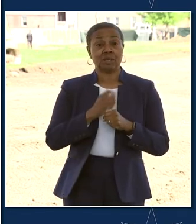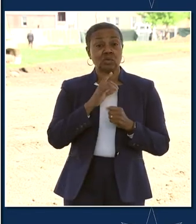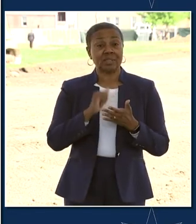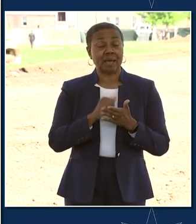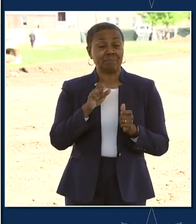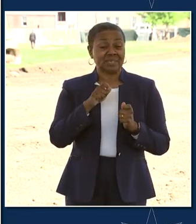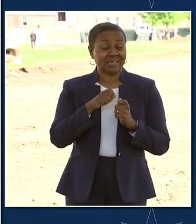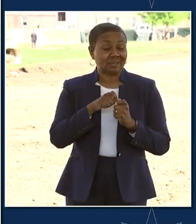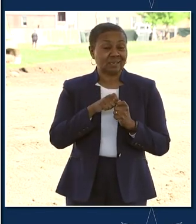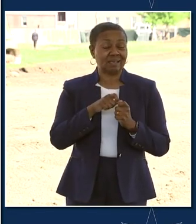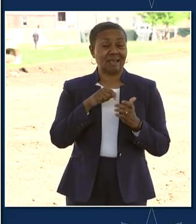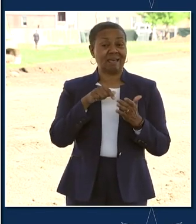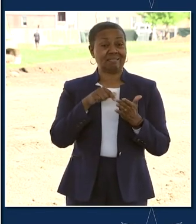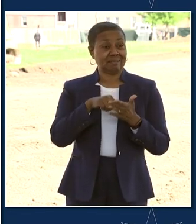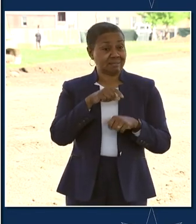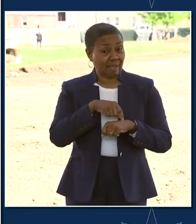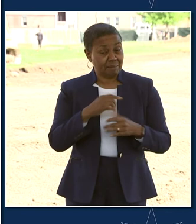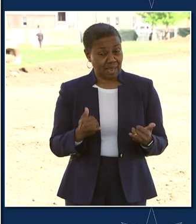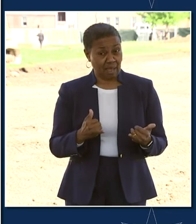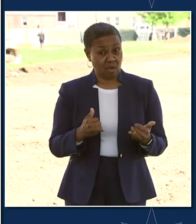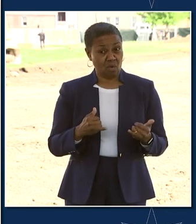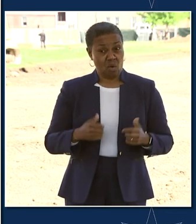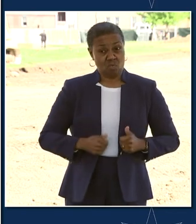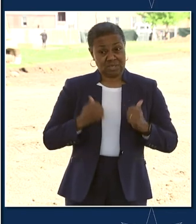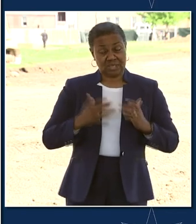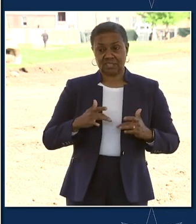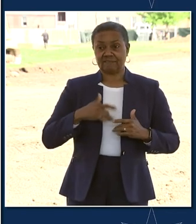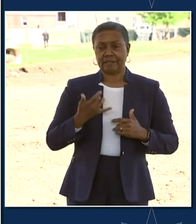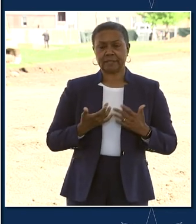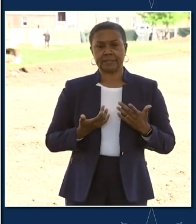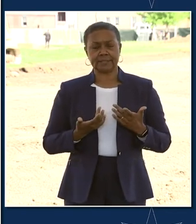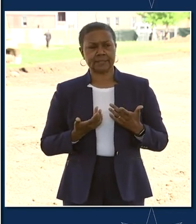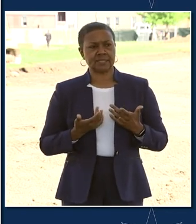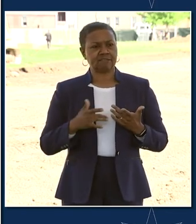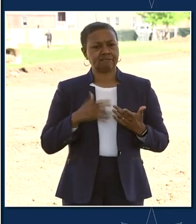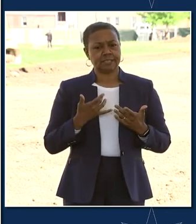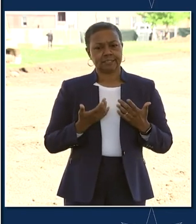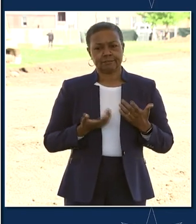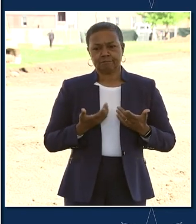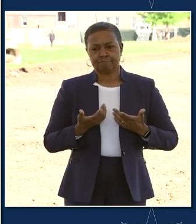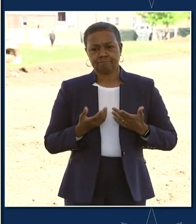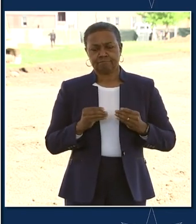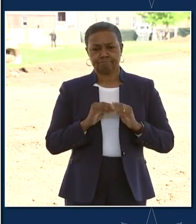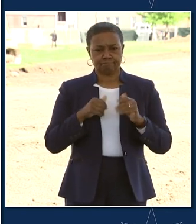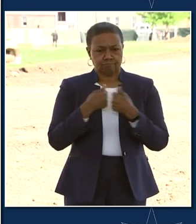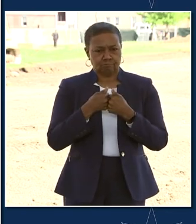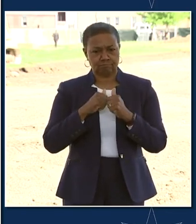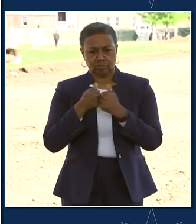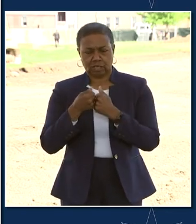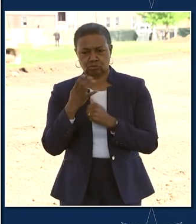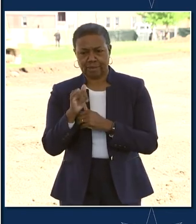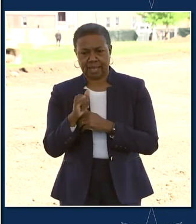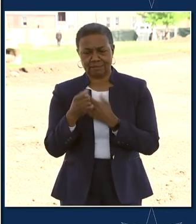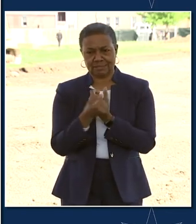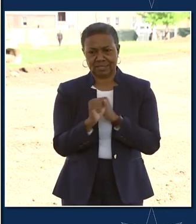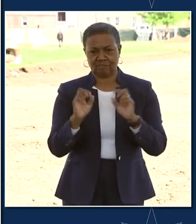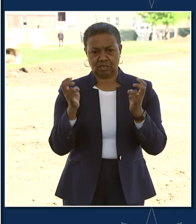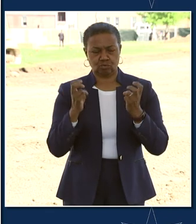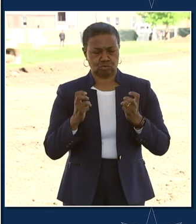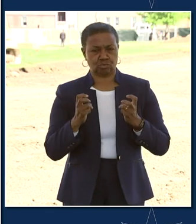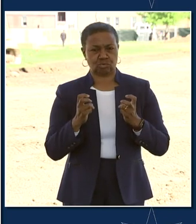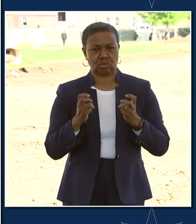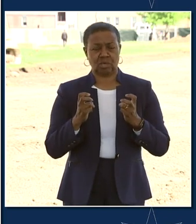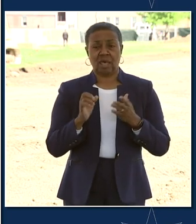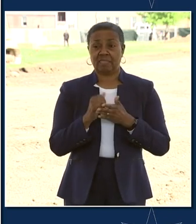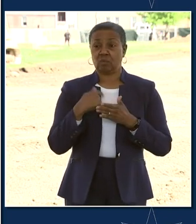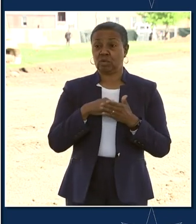that, particularly in this time, where residents are feeling really challenged by safety issues, that